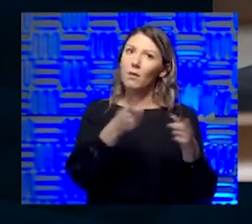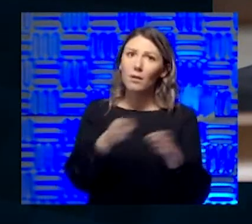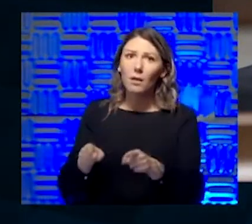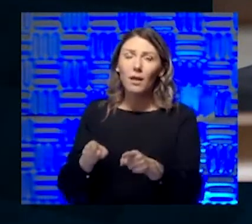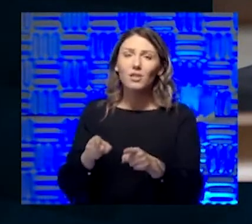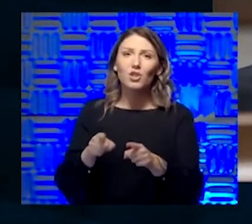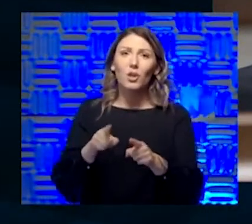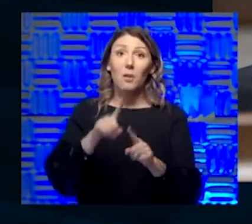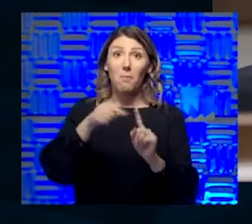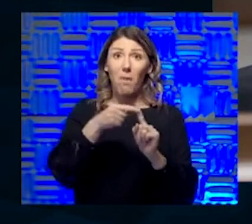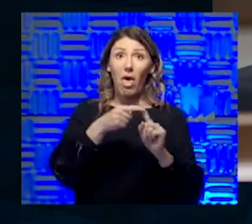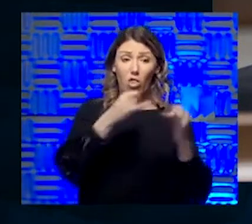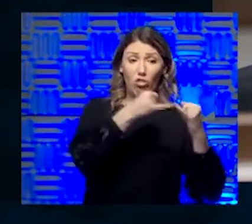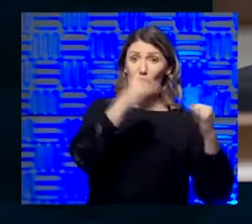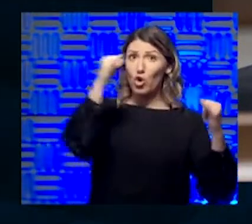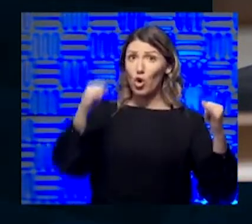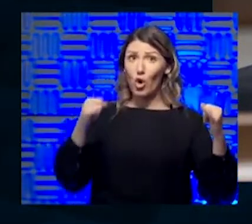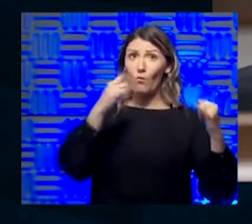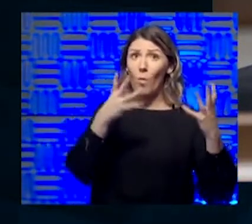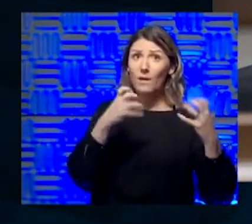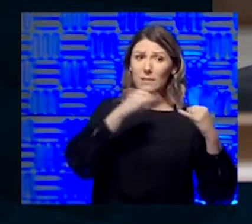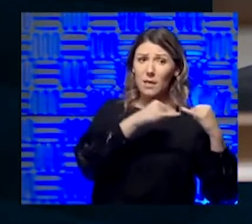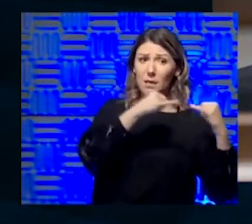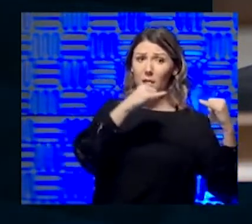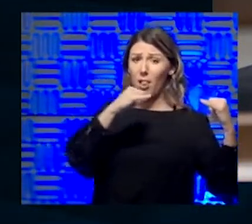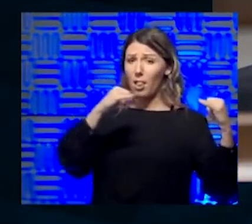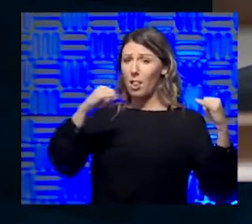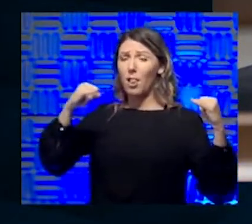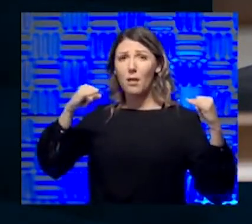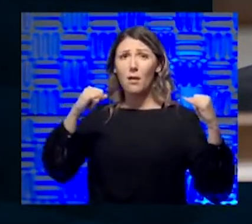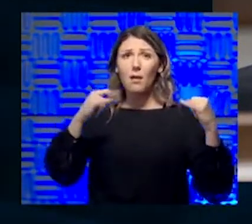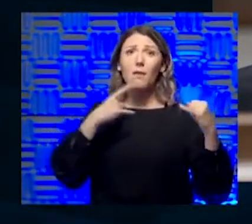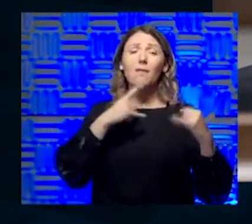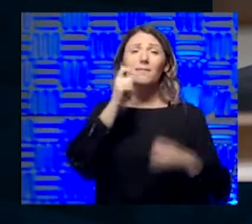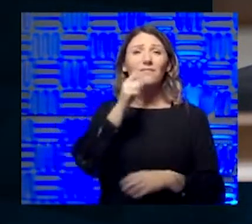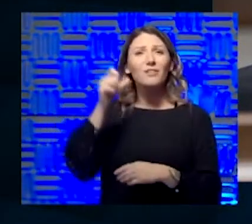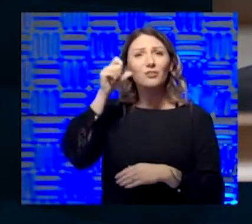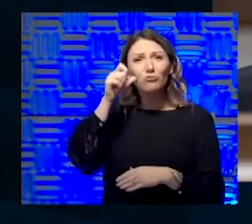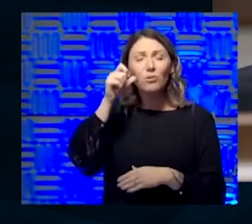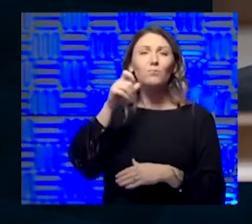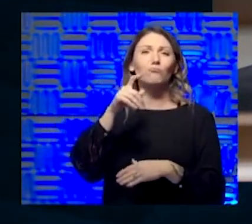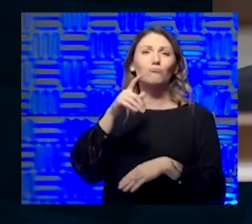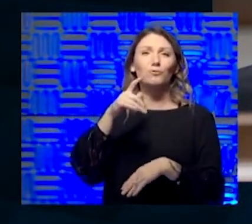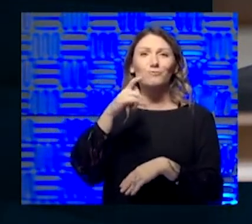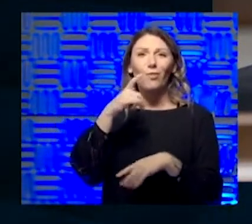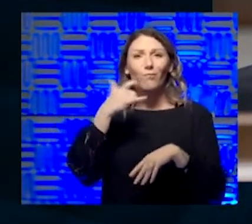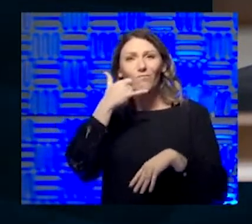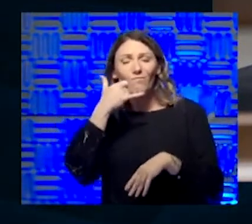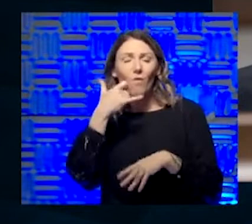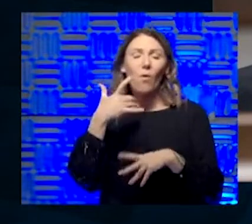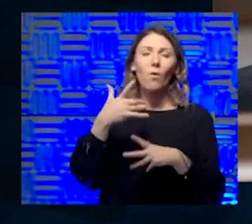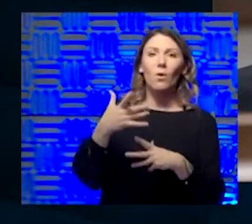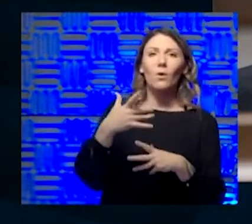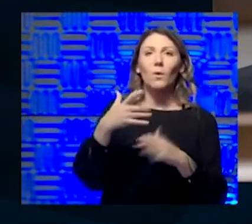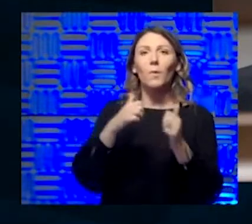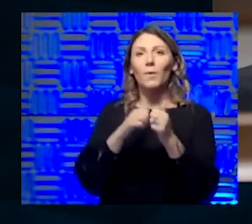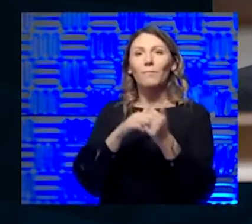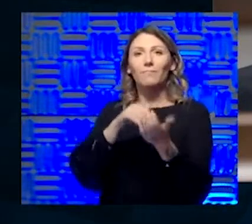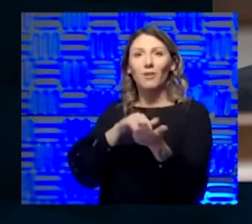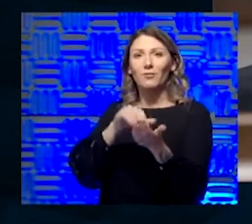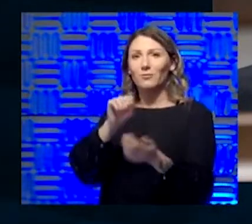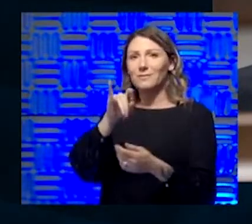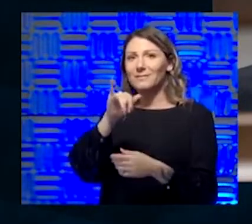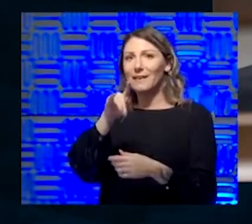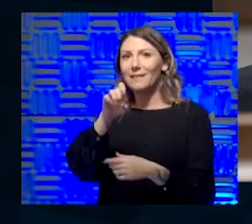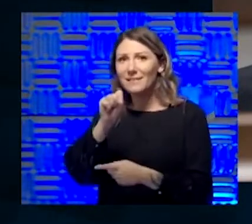bending the curve. Yesterday I was on a phone call with Dr. Fauci. People will remember that he has lowered